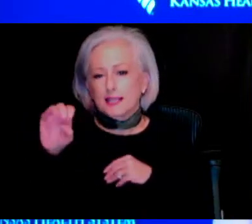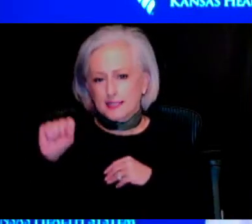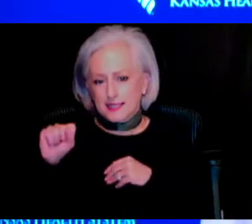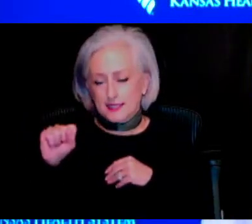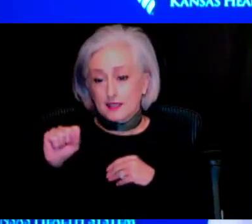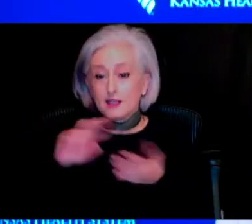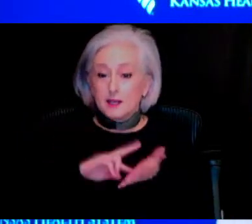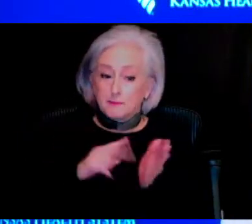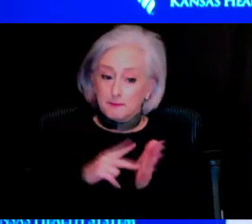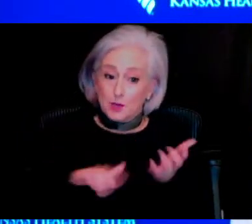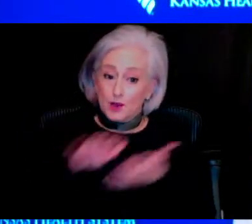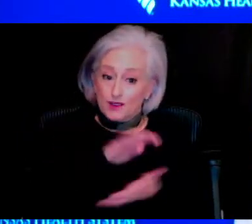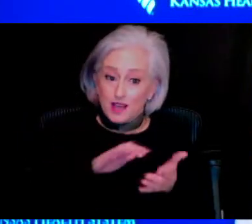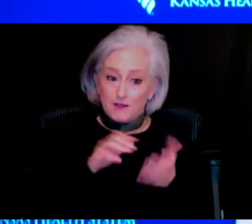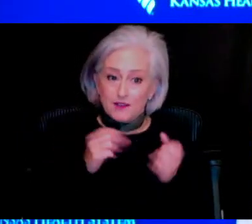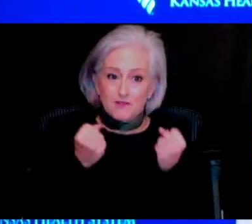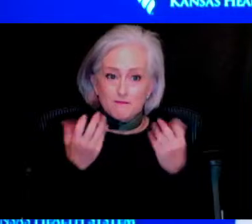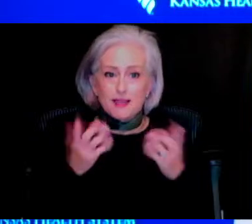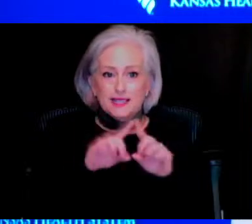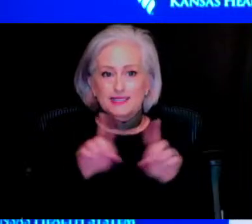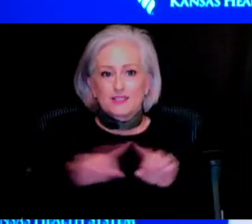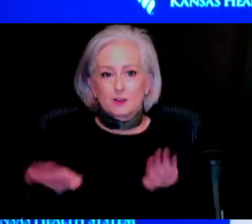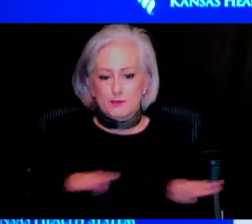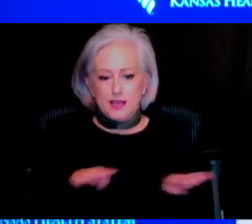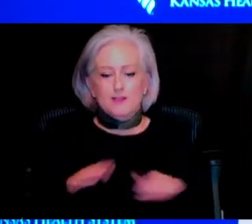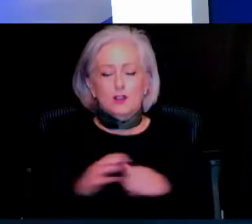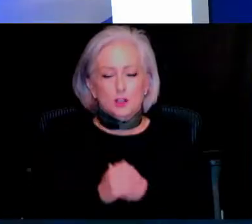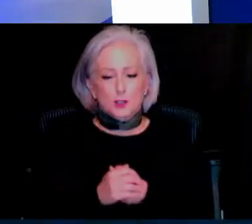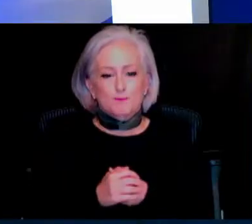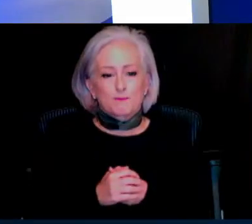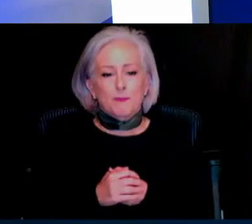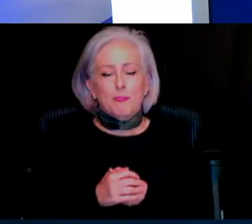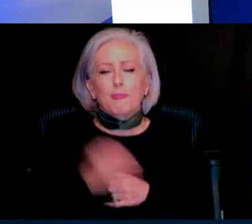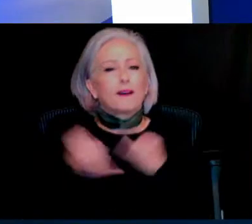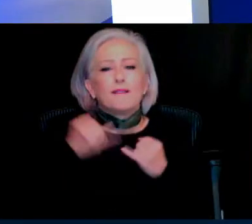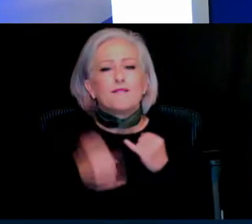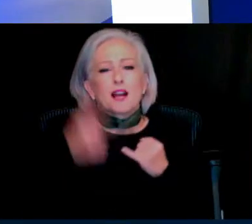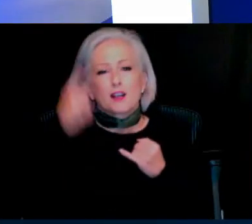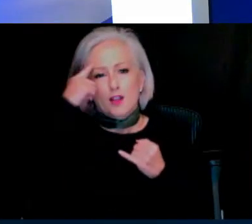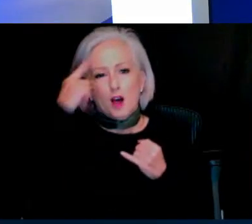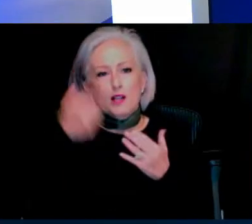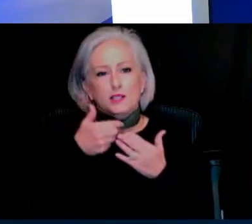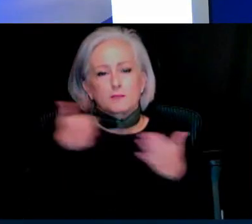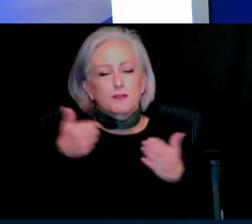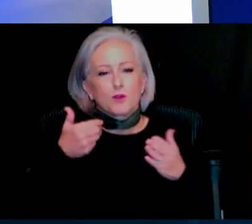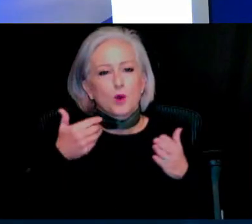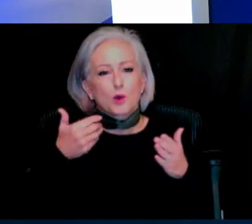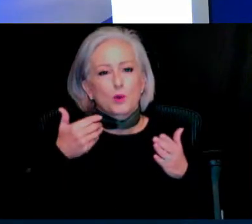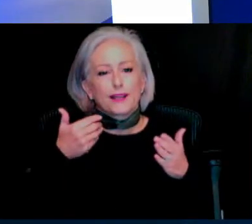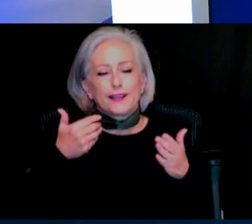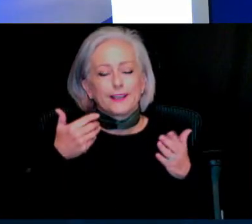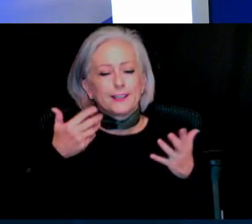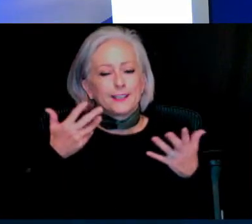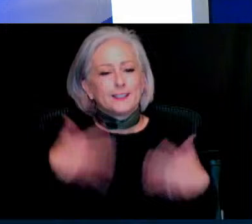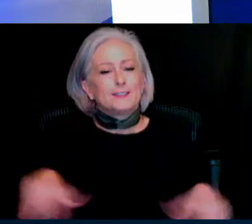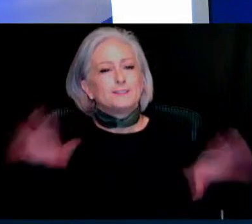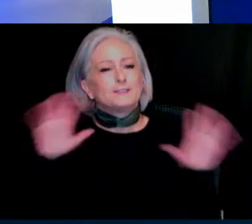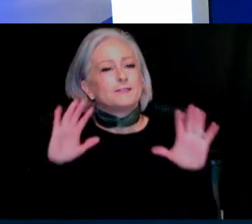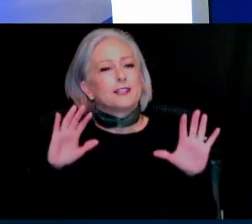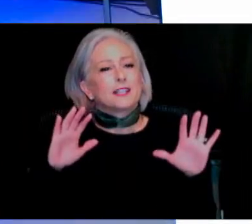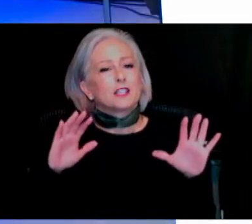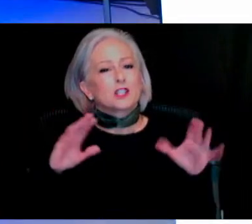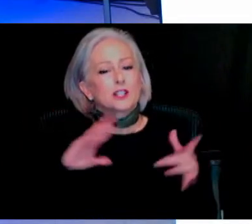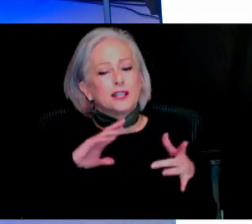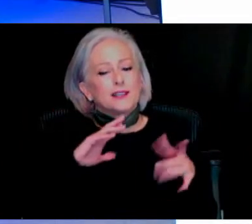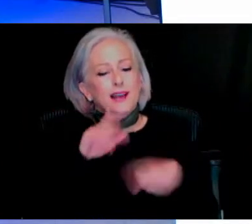lot of these behaviors. Yeah. All right. Final thoughts. What do you want us to know as we head out about just kind of keeping our minds right, getting ready to wrap up this year, heading